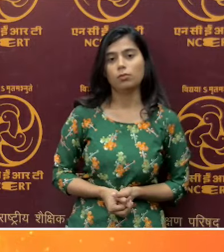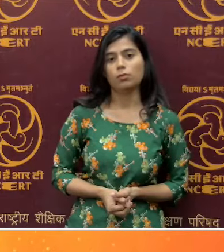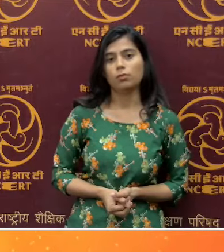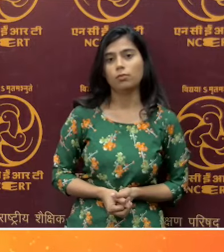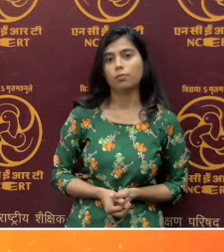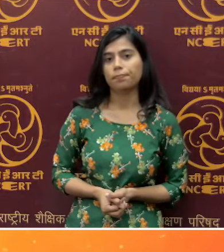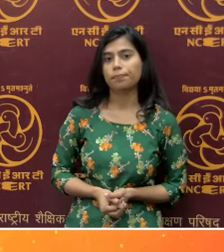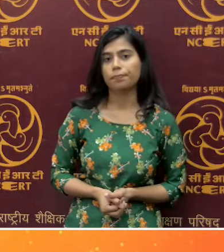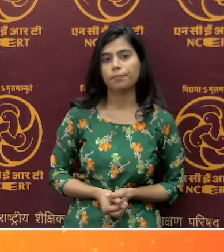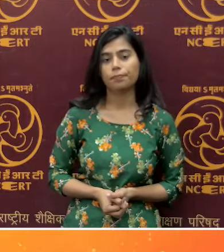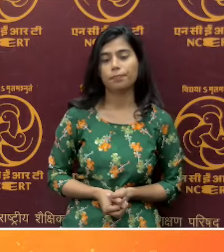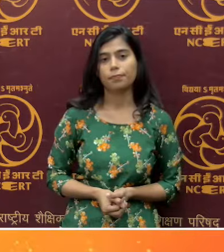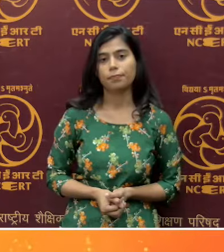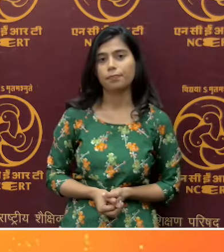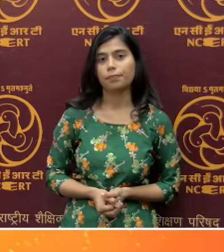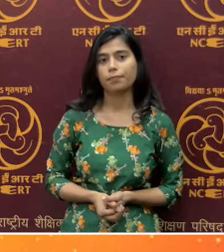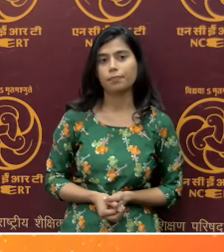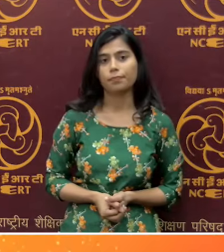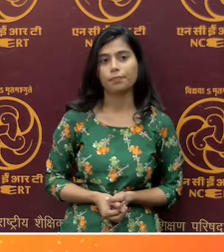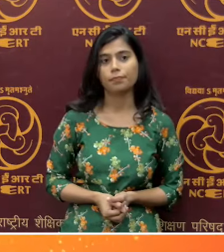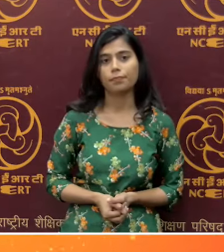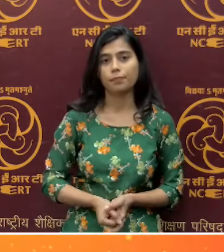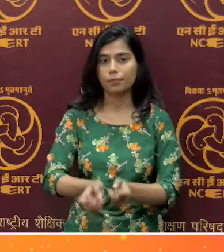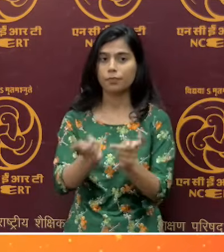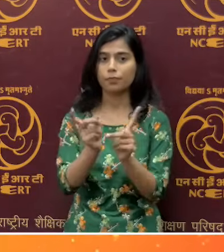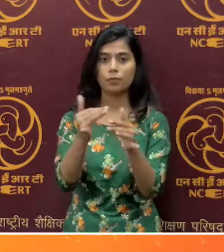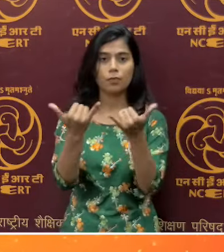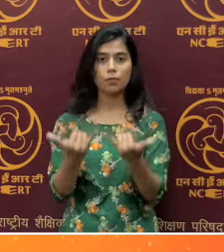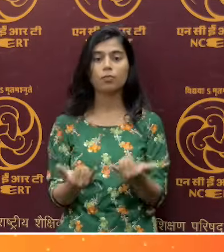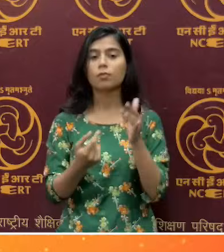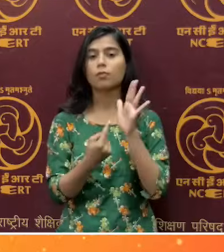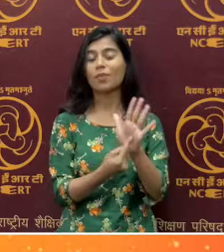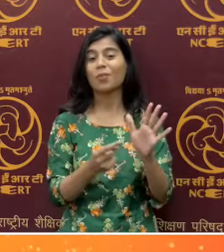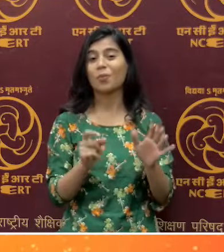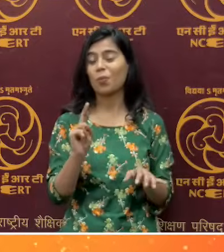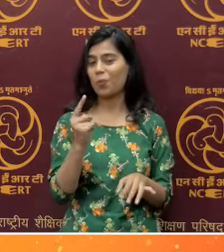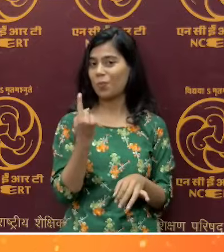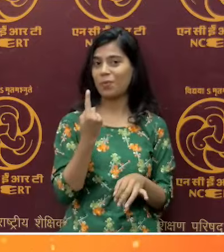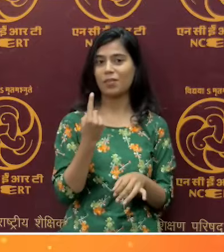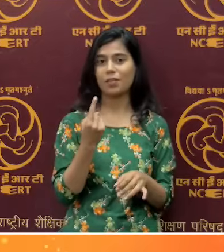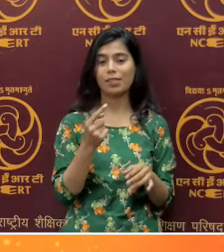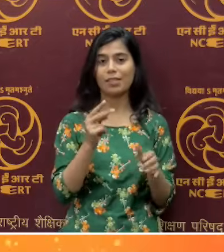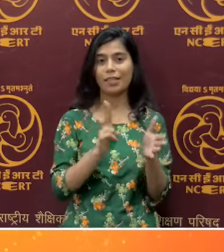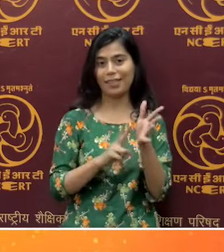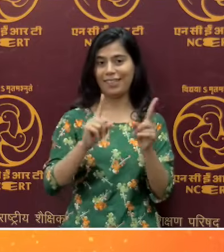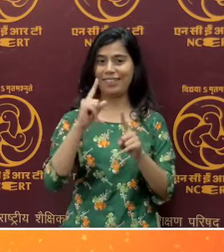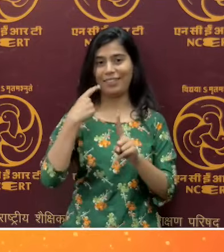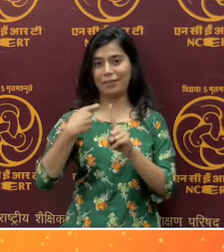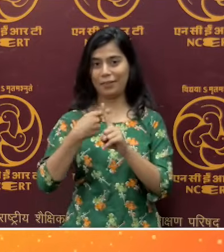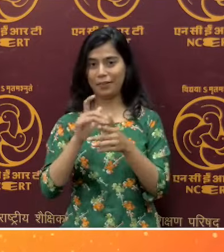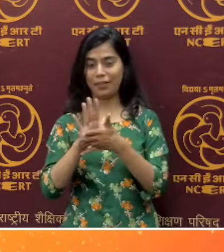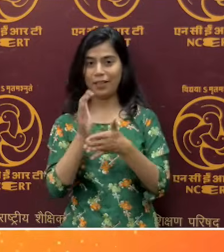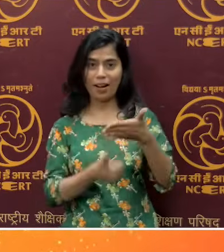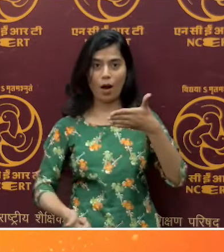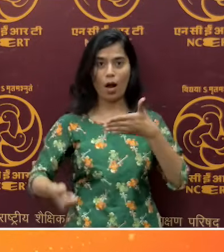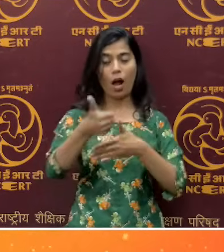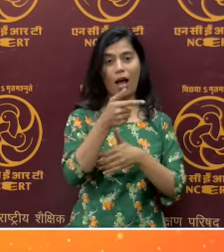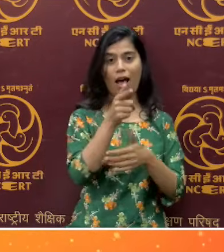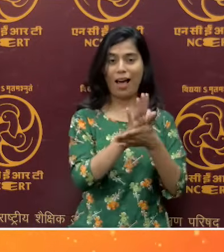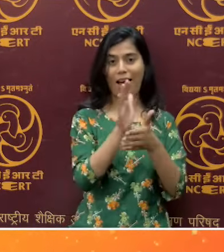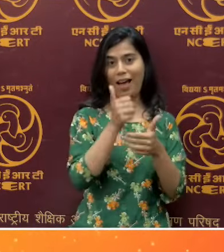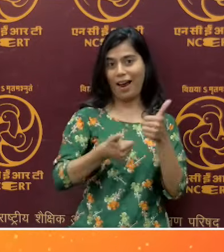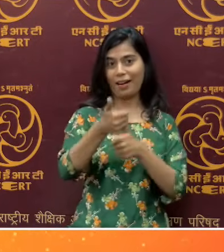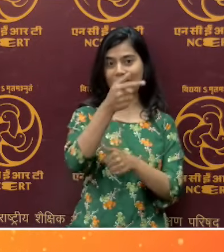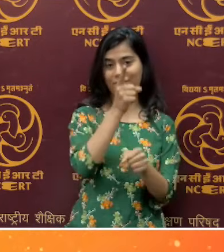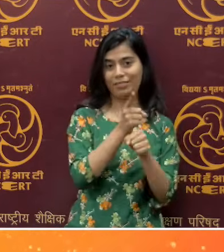Yes. Okay. So now you can see once Nikhil as a head teacher accepted my request, so the